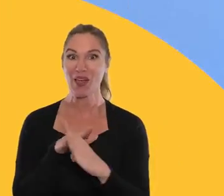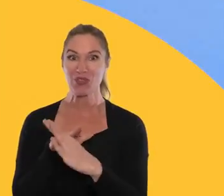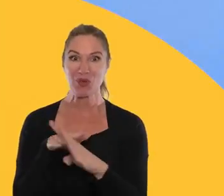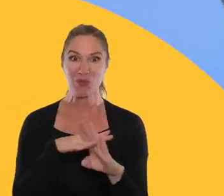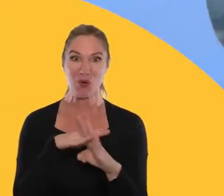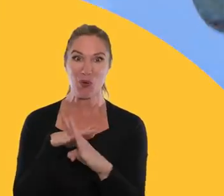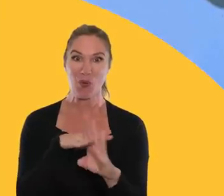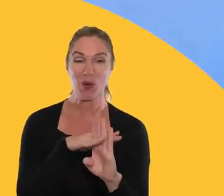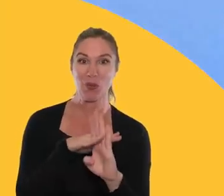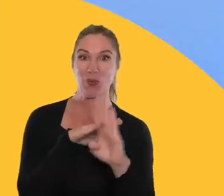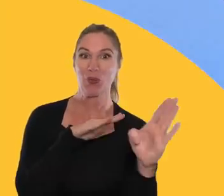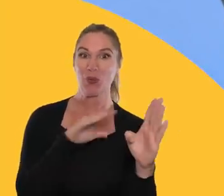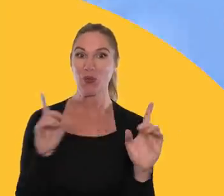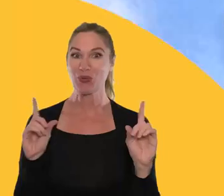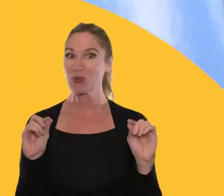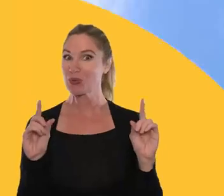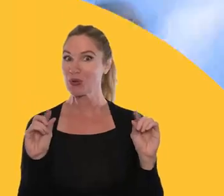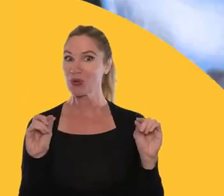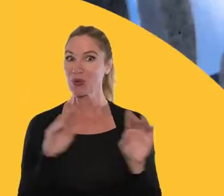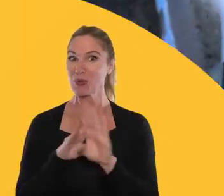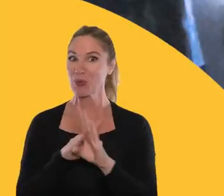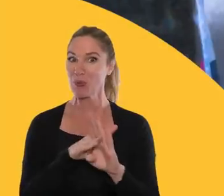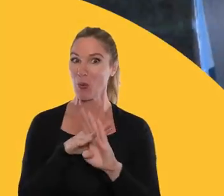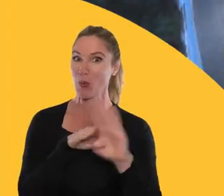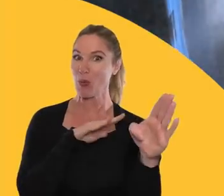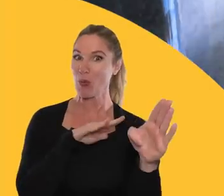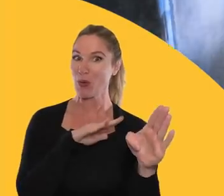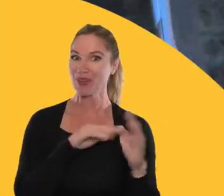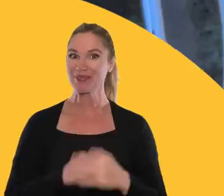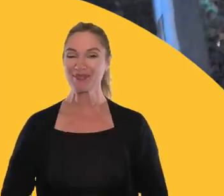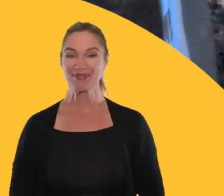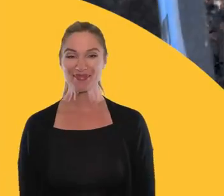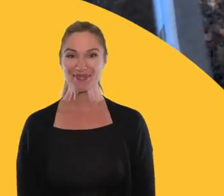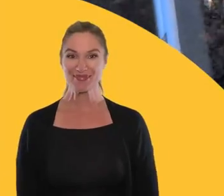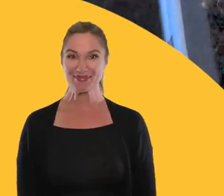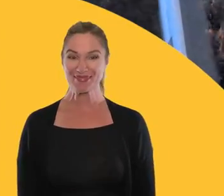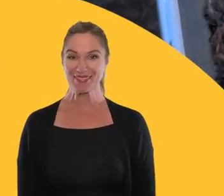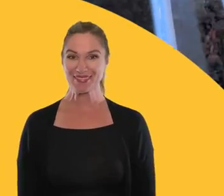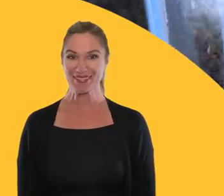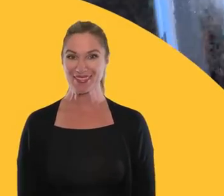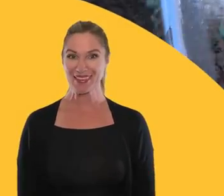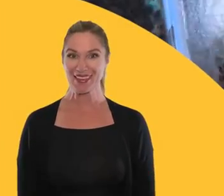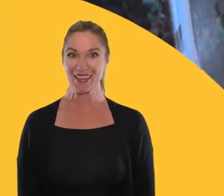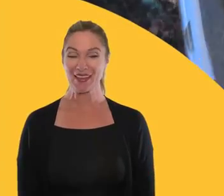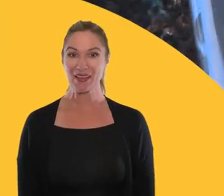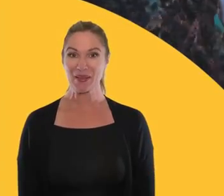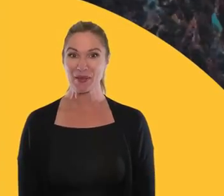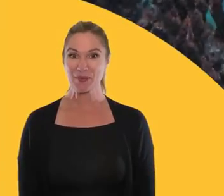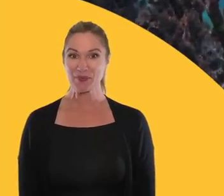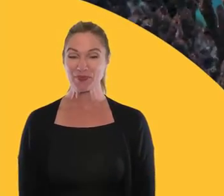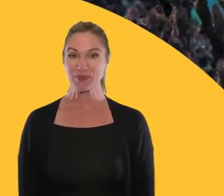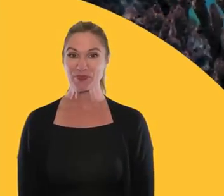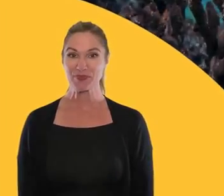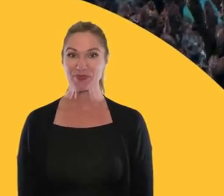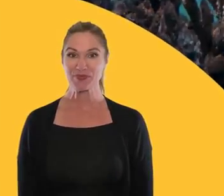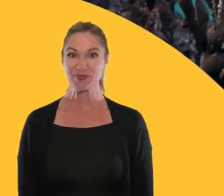away, swim away, swim away.